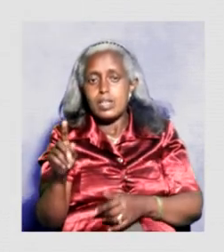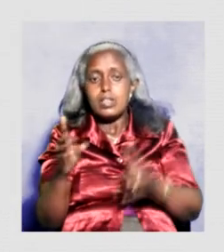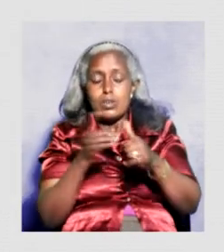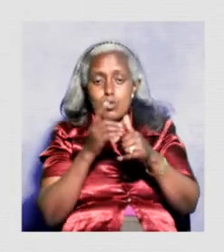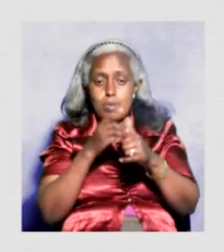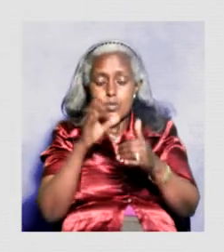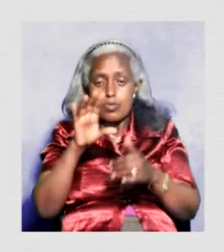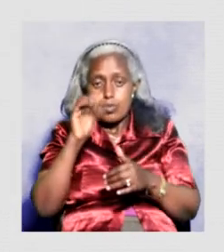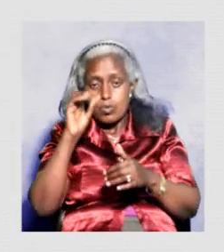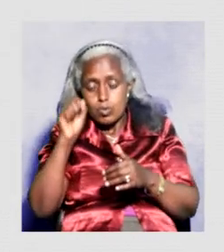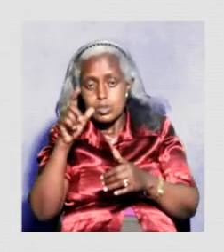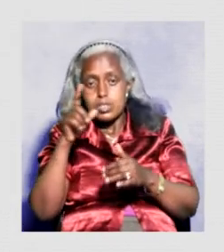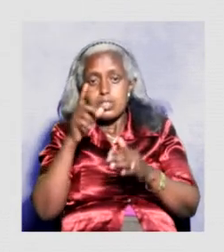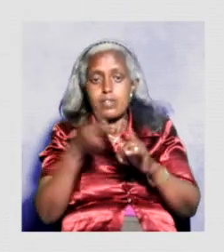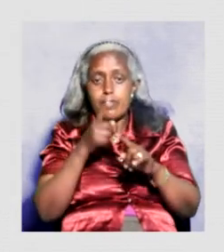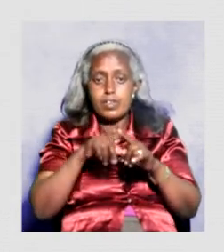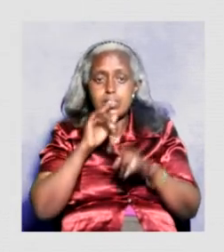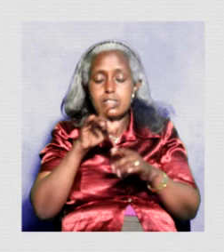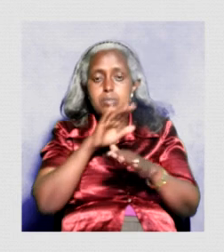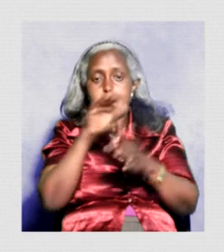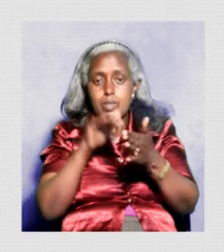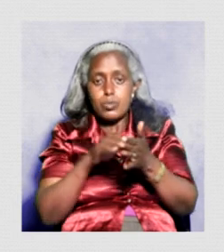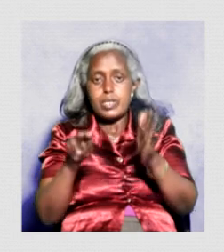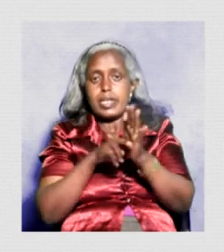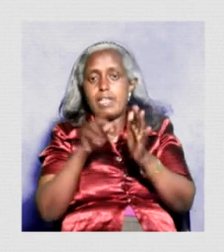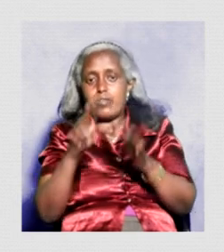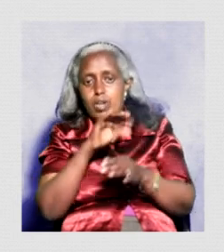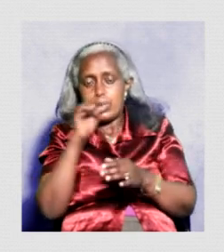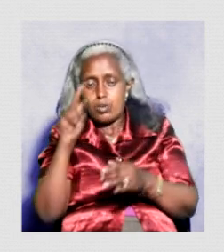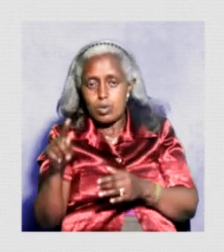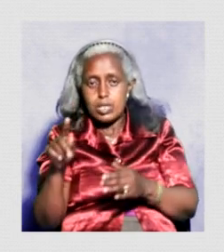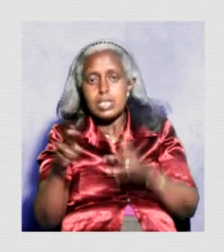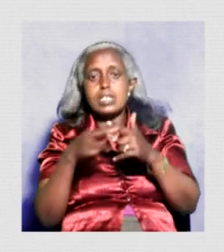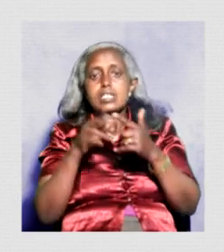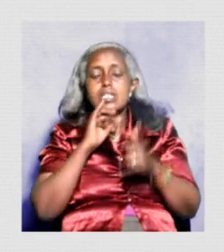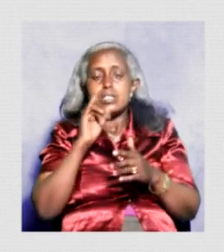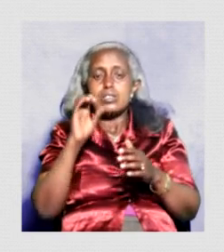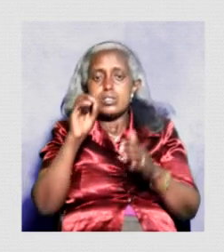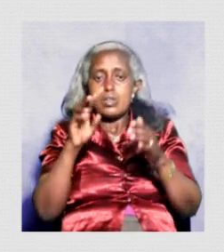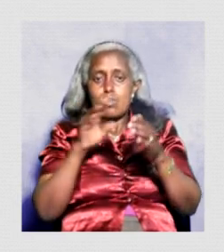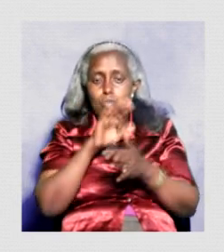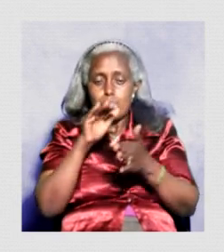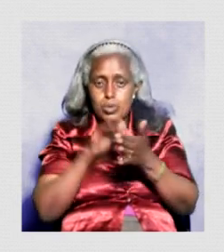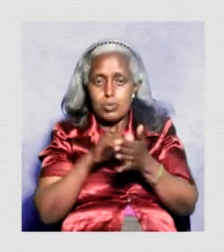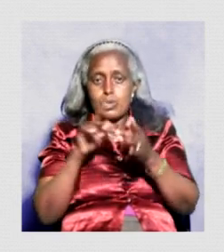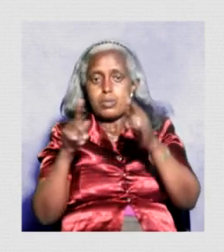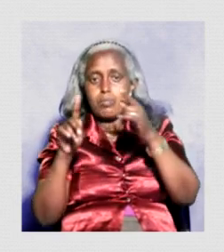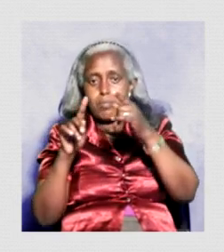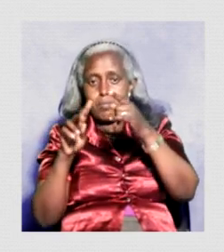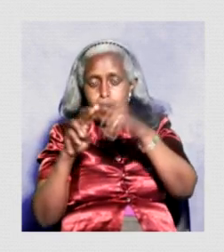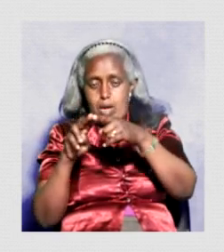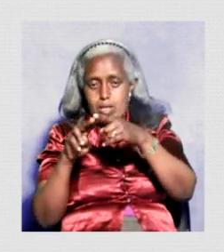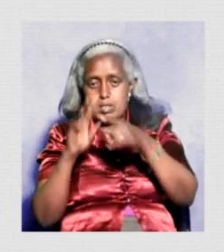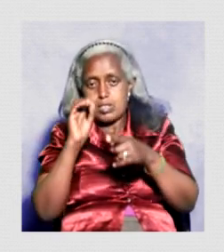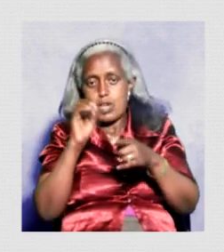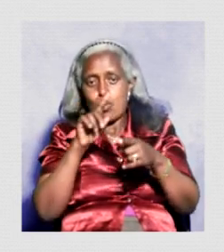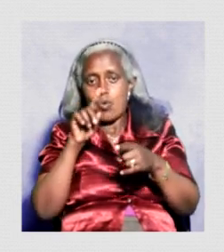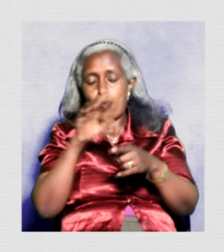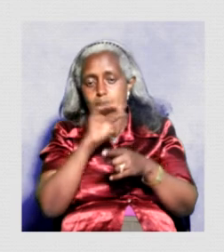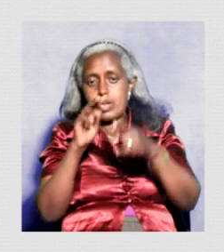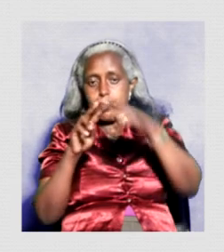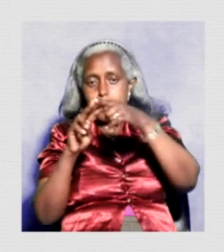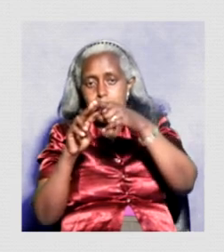of cos inverse of x is between -1 and 1. The range is between 0 and pi. The range is between 0 and